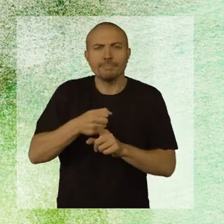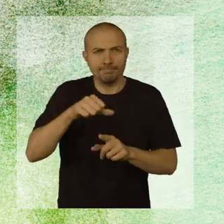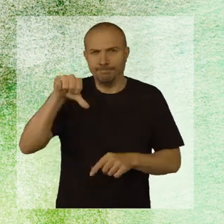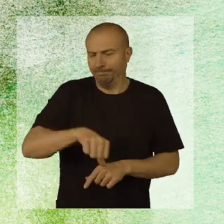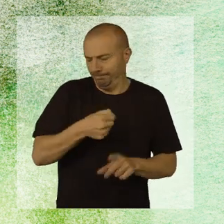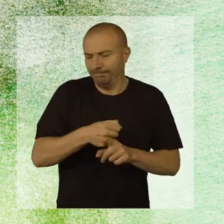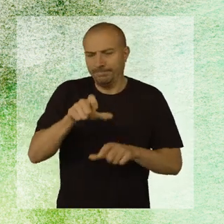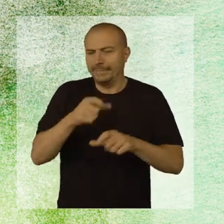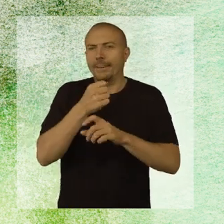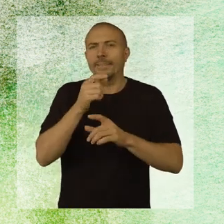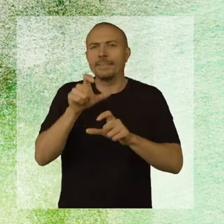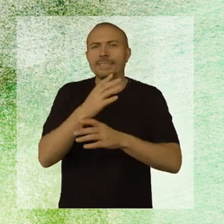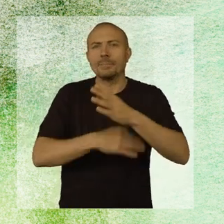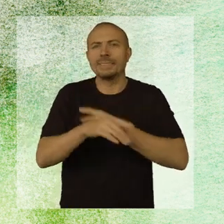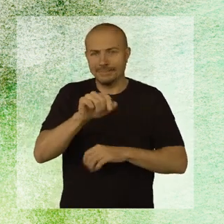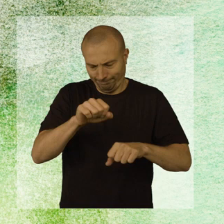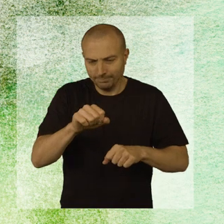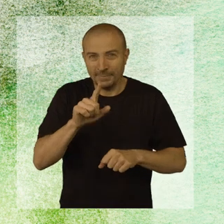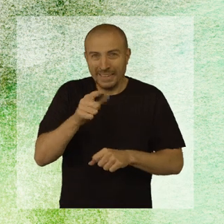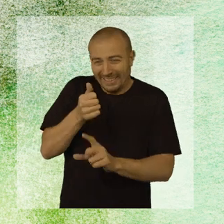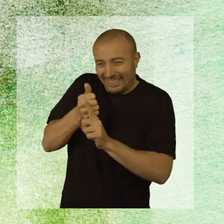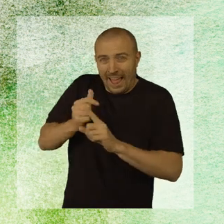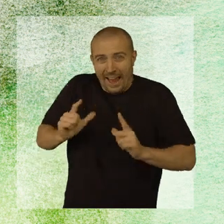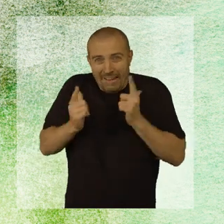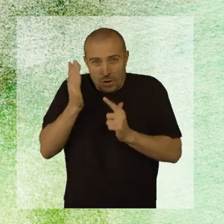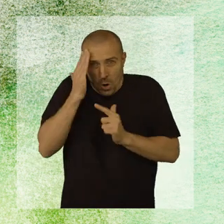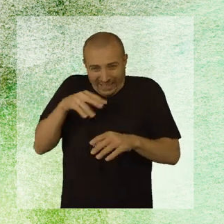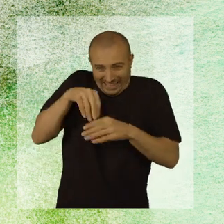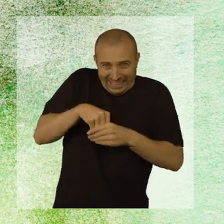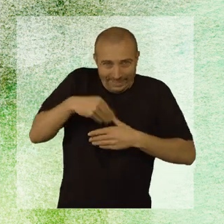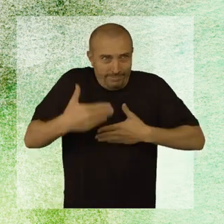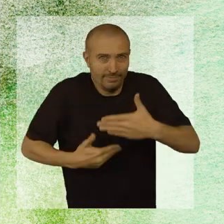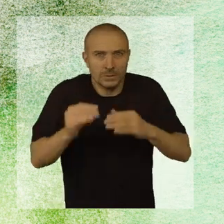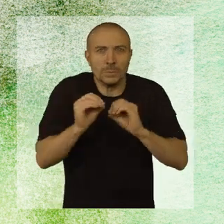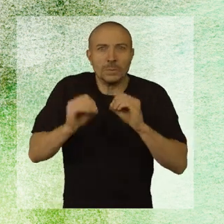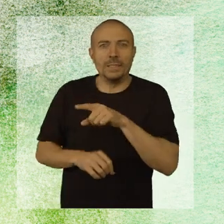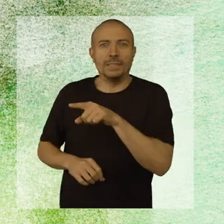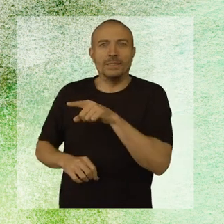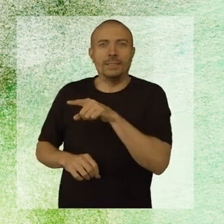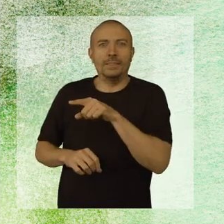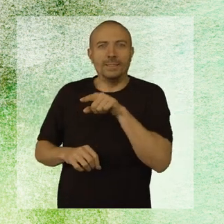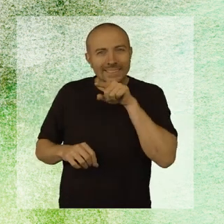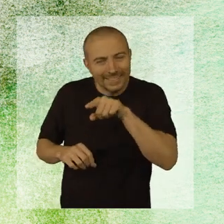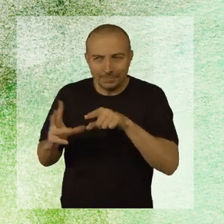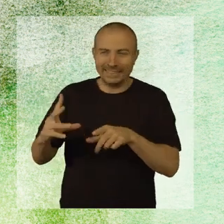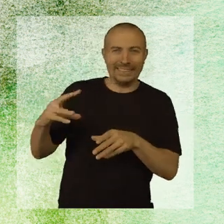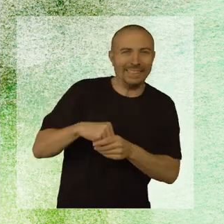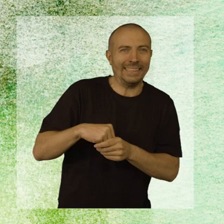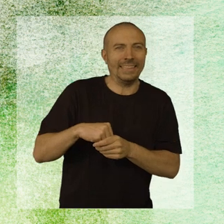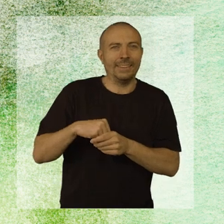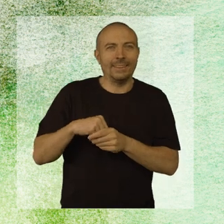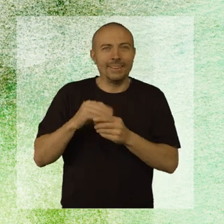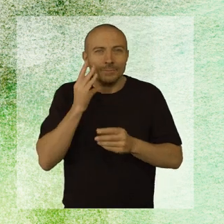listen that there's a bad impact of climate change in the lives of persons with disability, but they don't